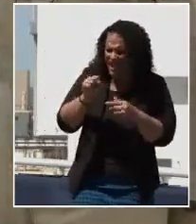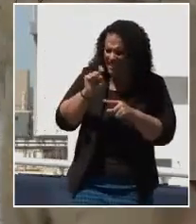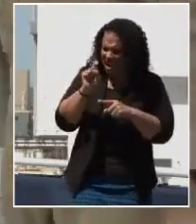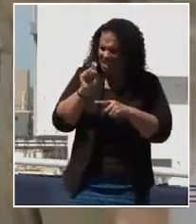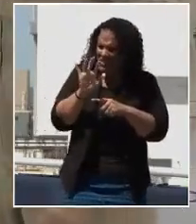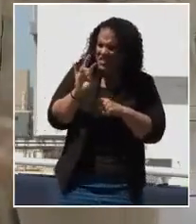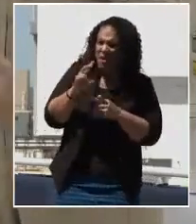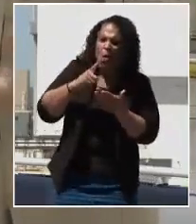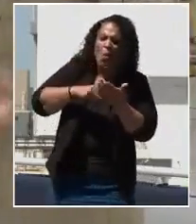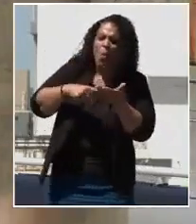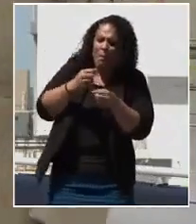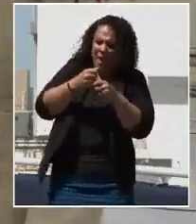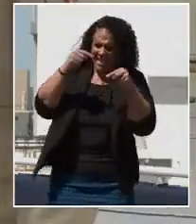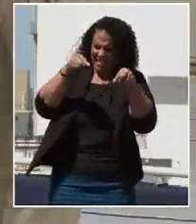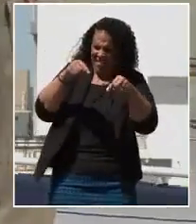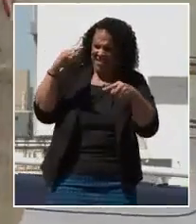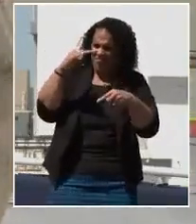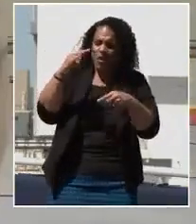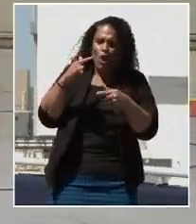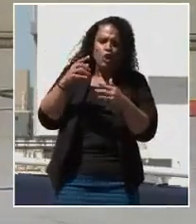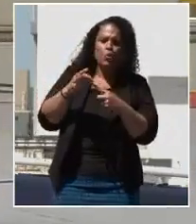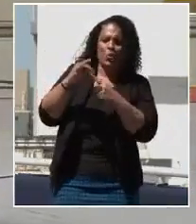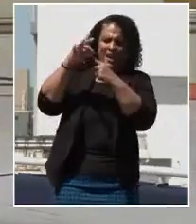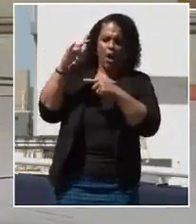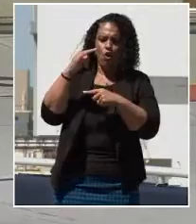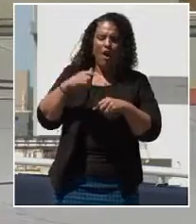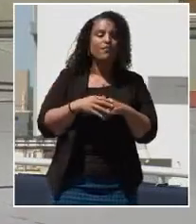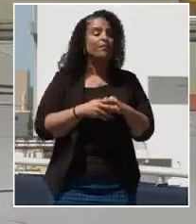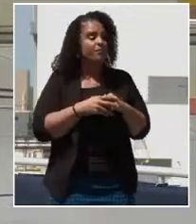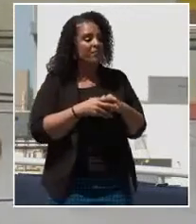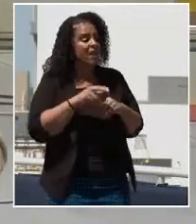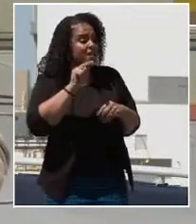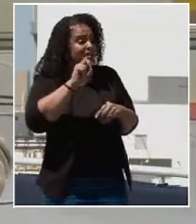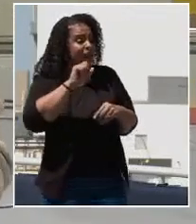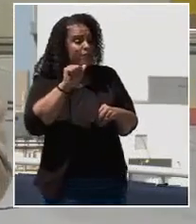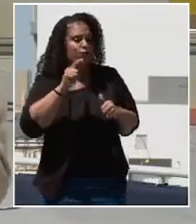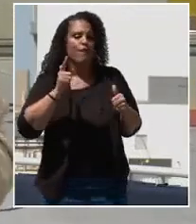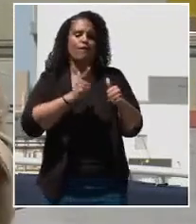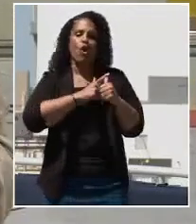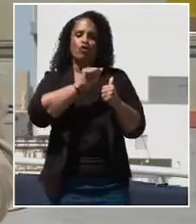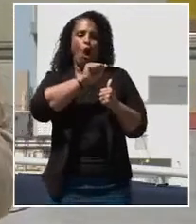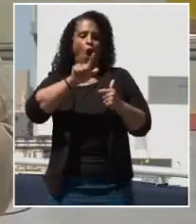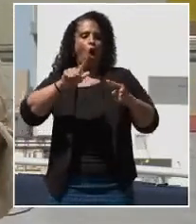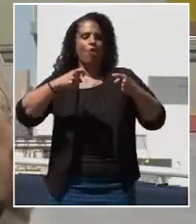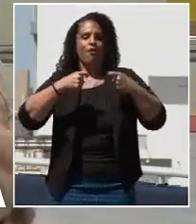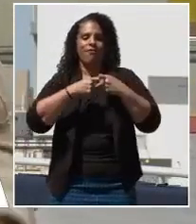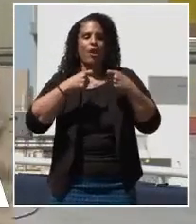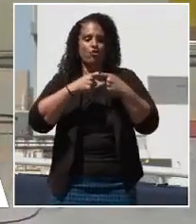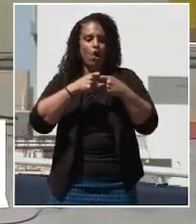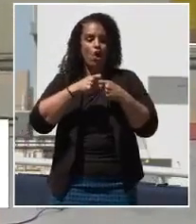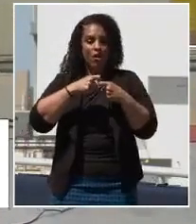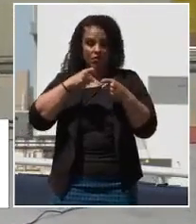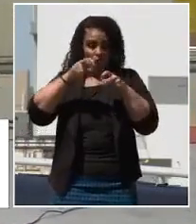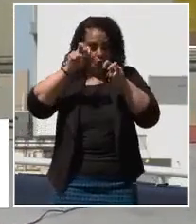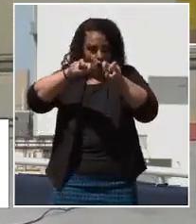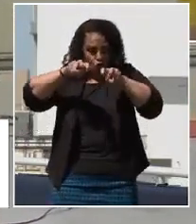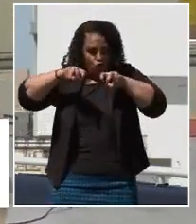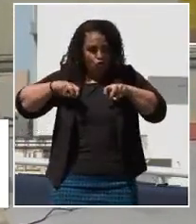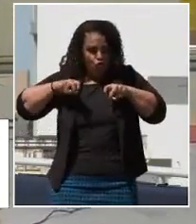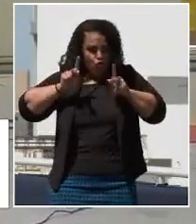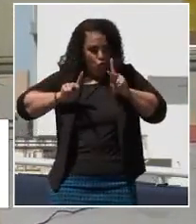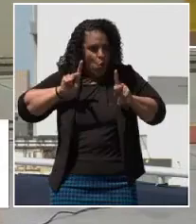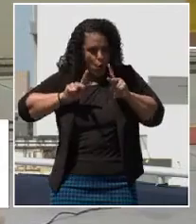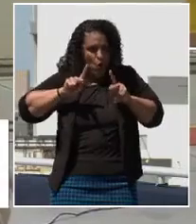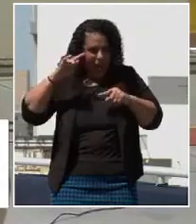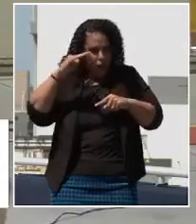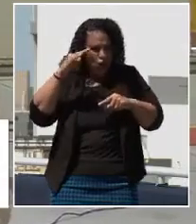x57 and what makes this a unique aircraft well this is a NASA's first all electric crude aircraft uh and it's